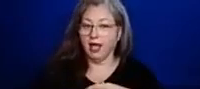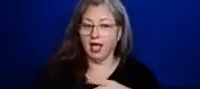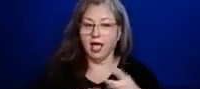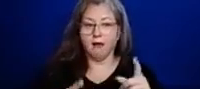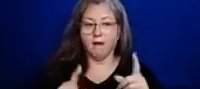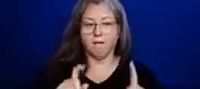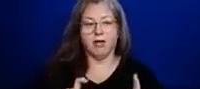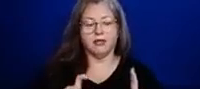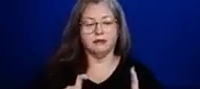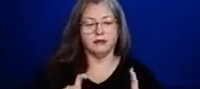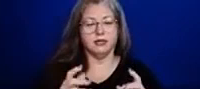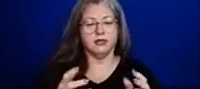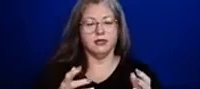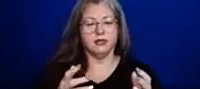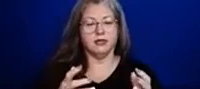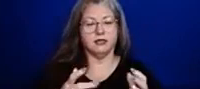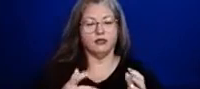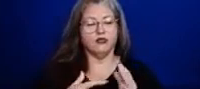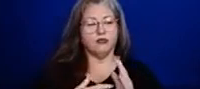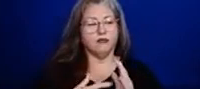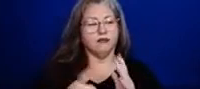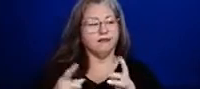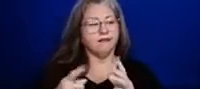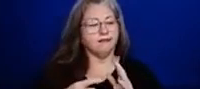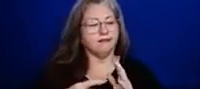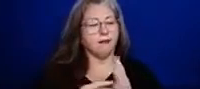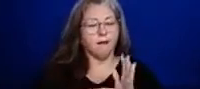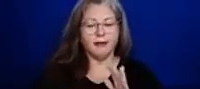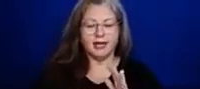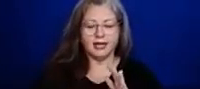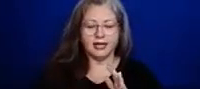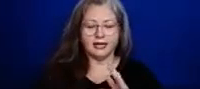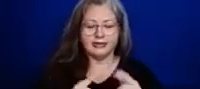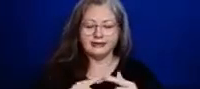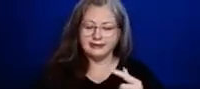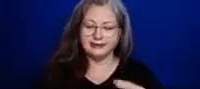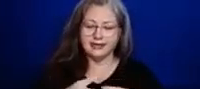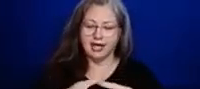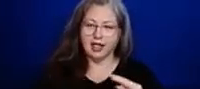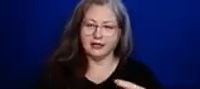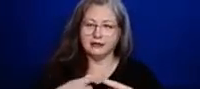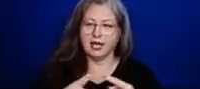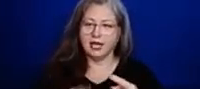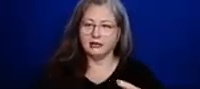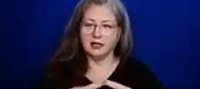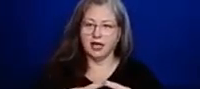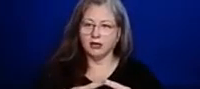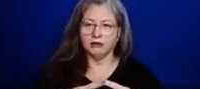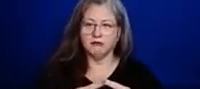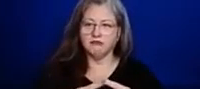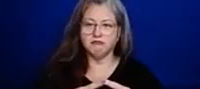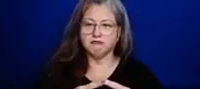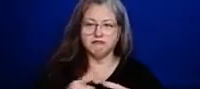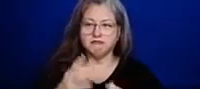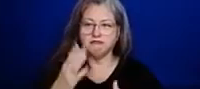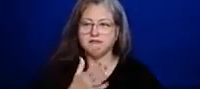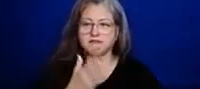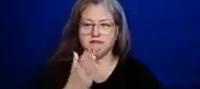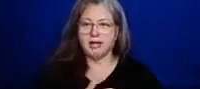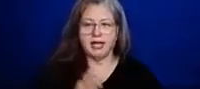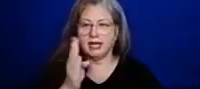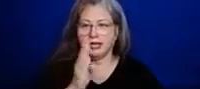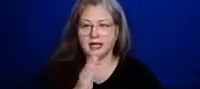to be, it's a reference of this never-ending cycle of life, you know? So